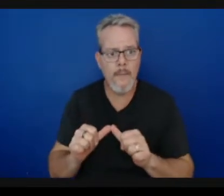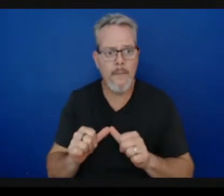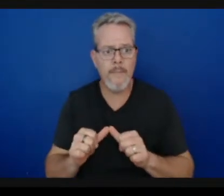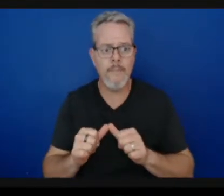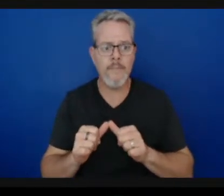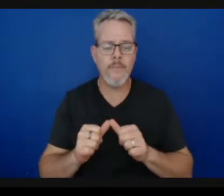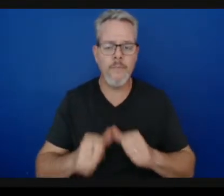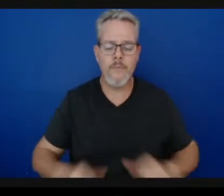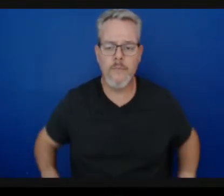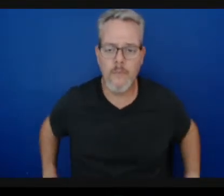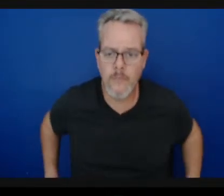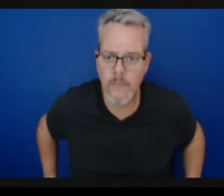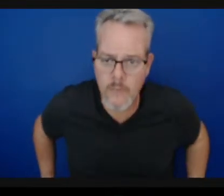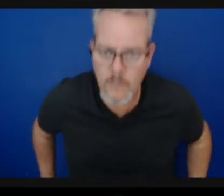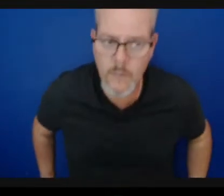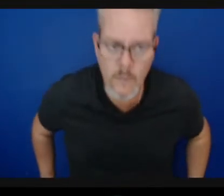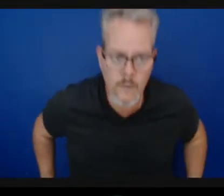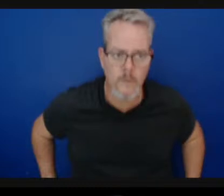So